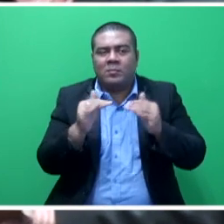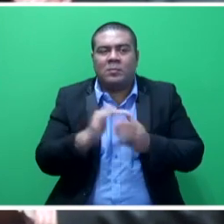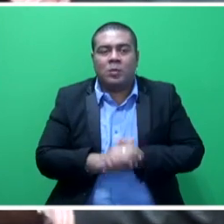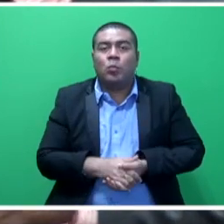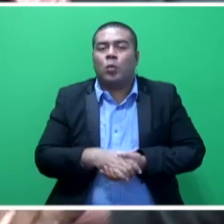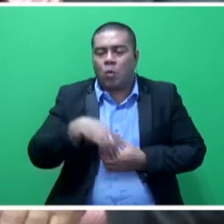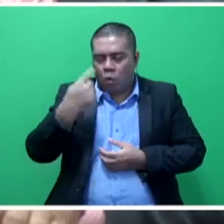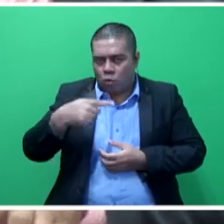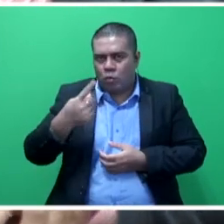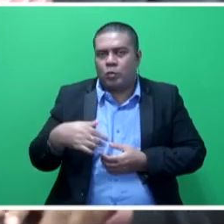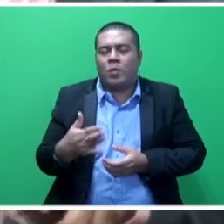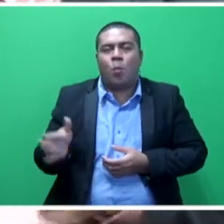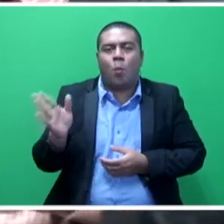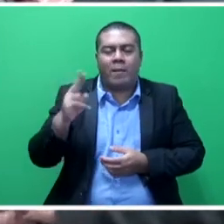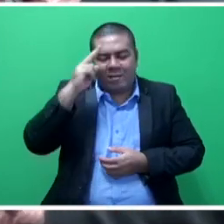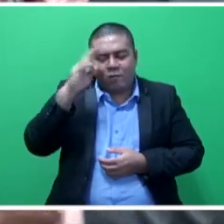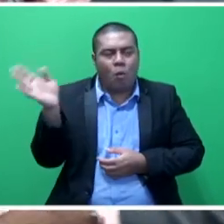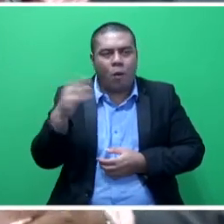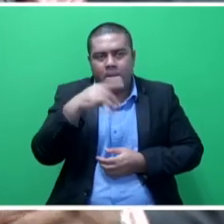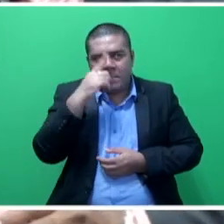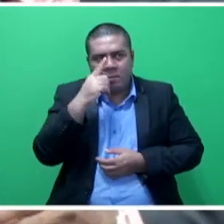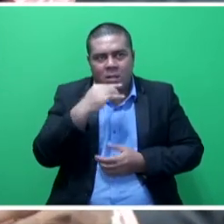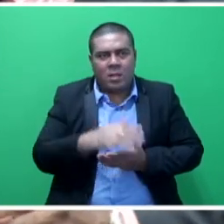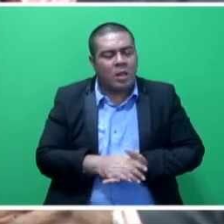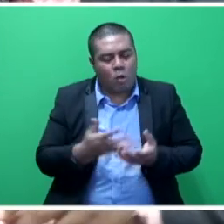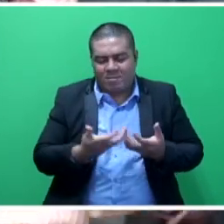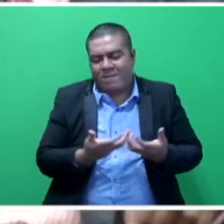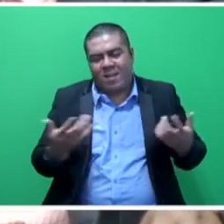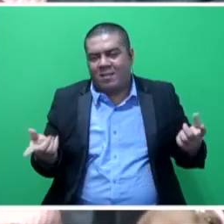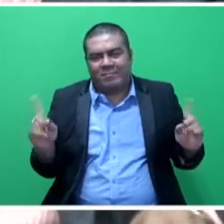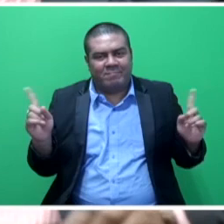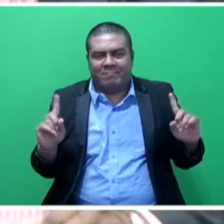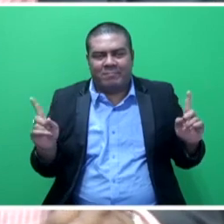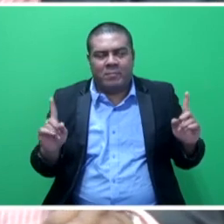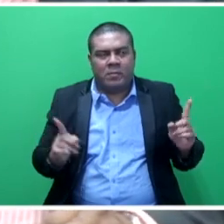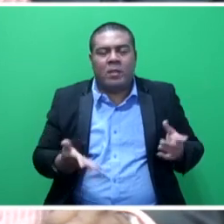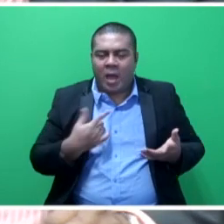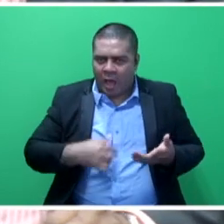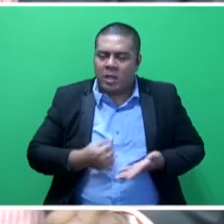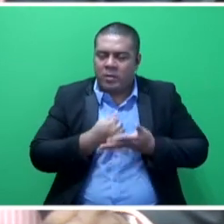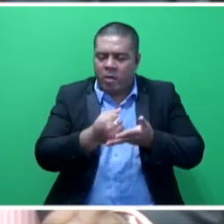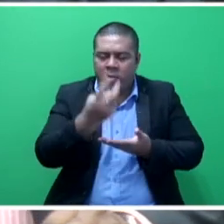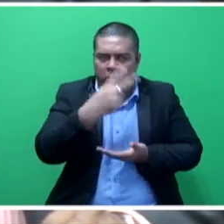to build one nation for all Fijians rather than dividing. Mr. Speaker, sir, I support the